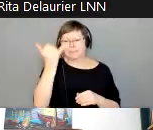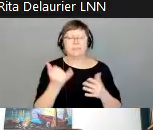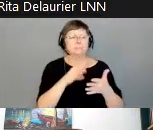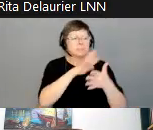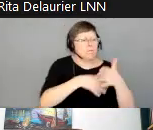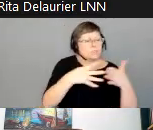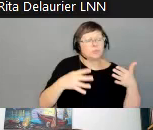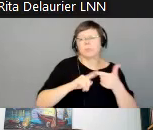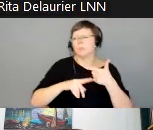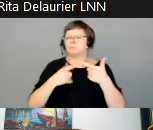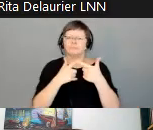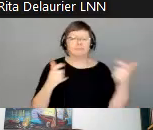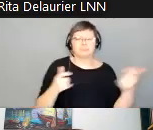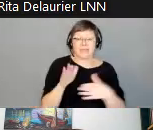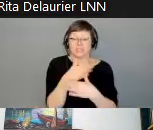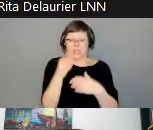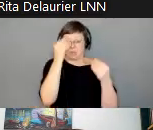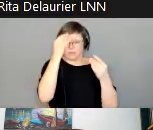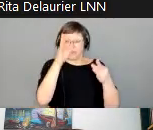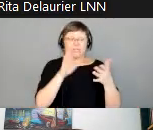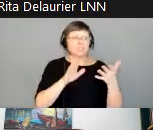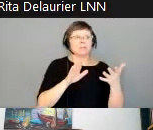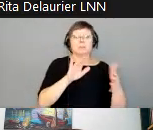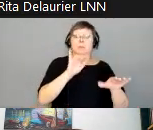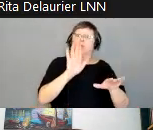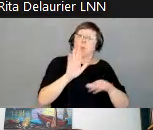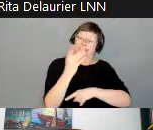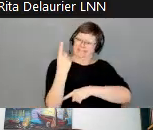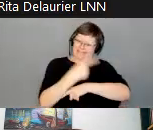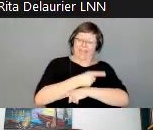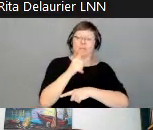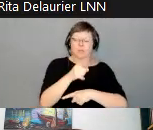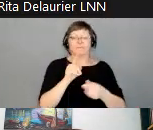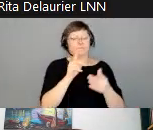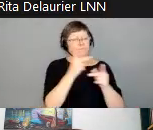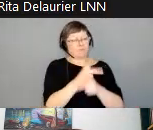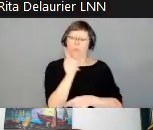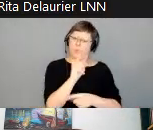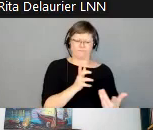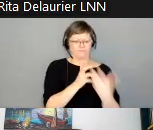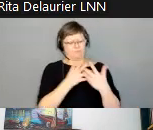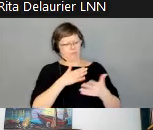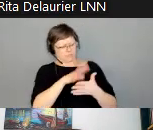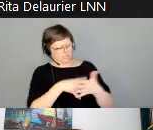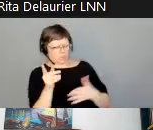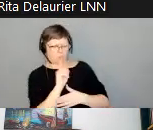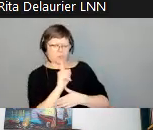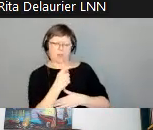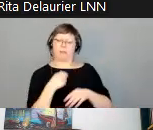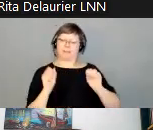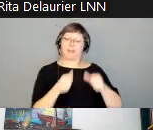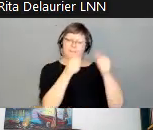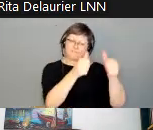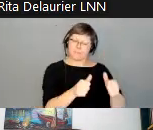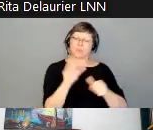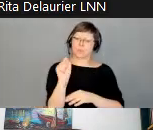sharing content either into your day or into your week or into your month. Or is it possible for you to